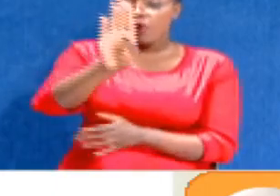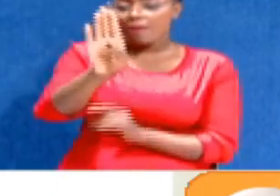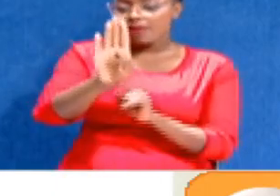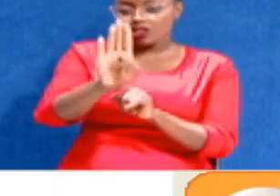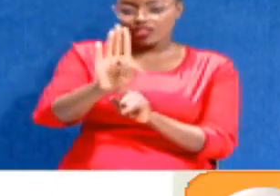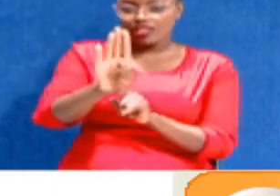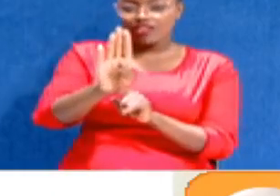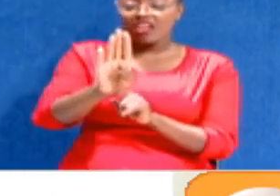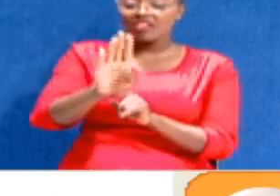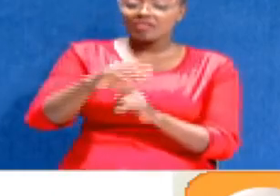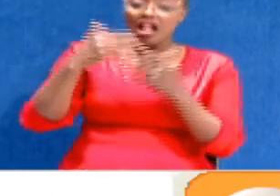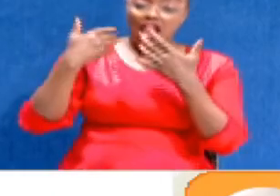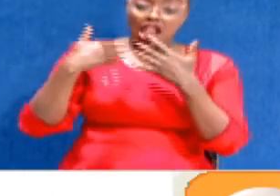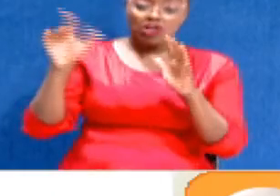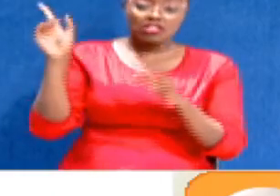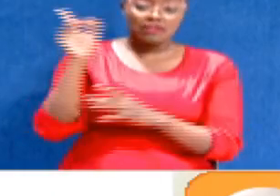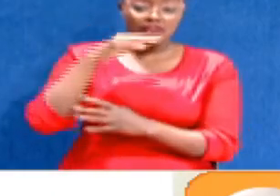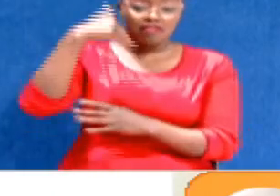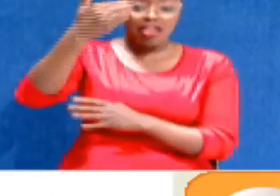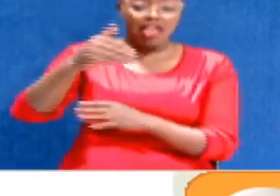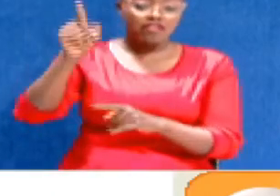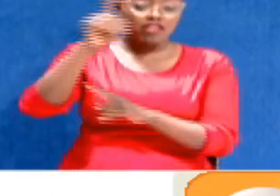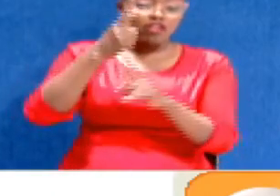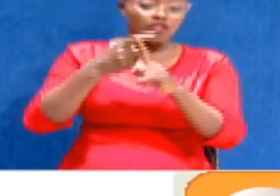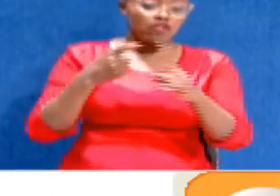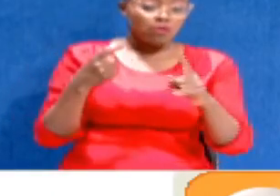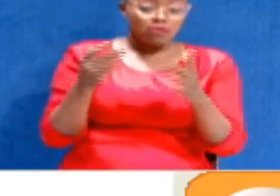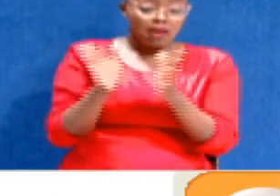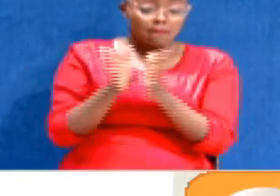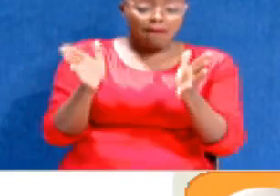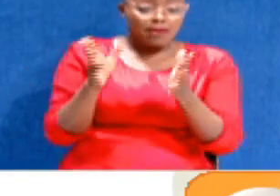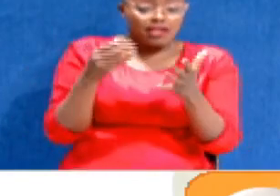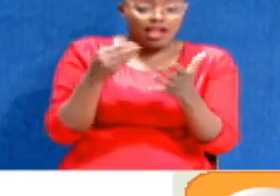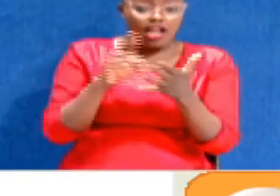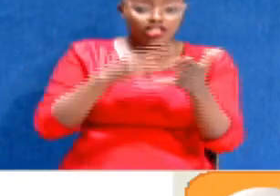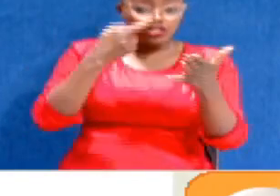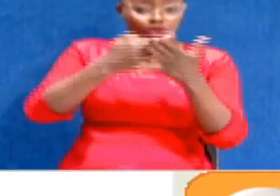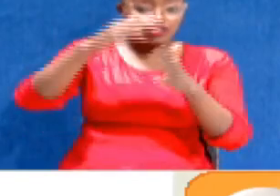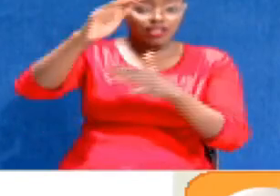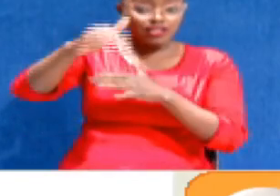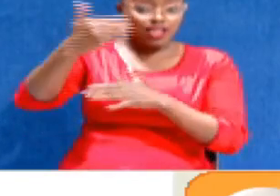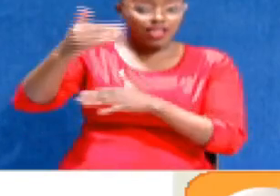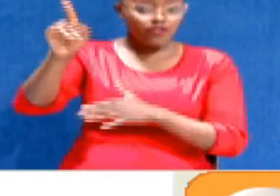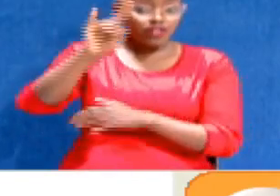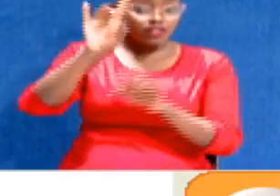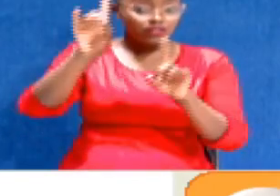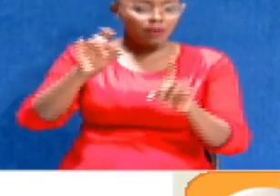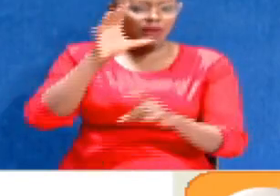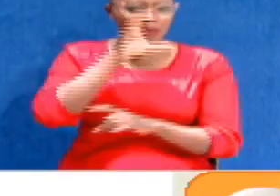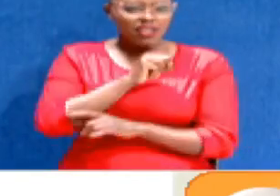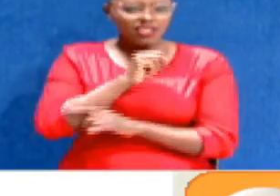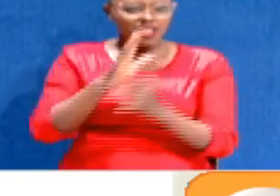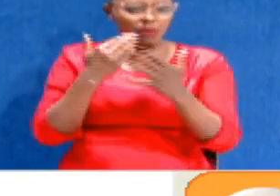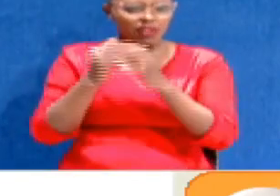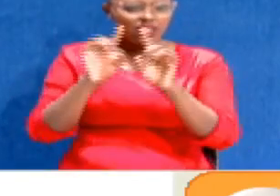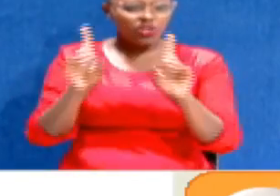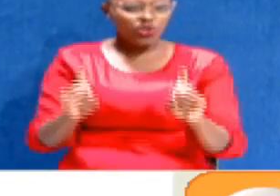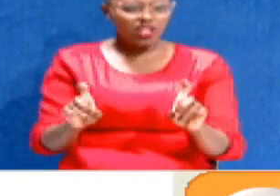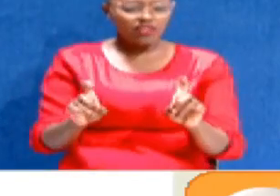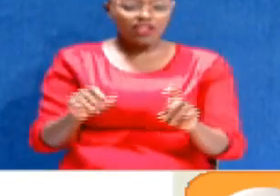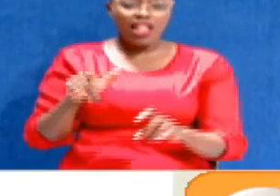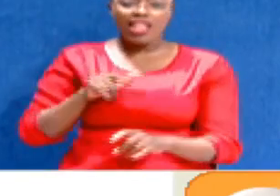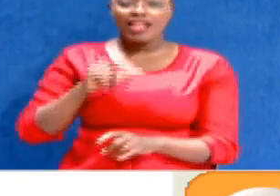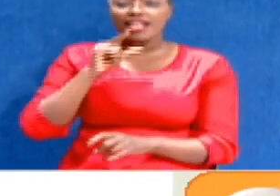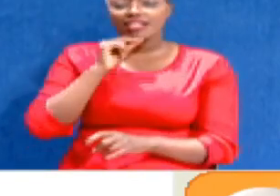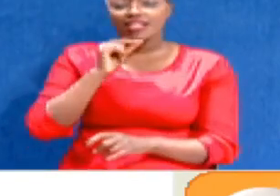shillings was being stolen from public coffers every day? Did I miss that petition? Ladies